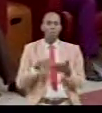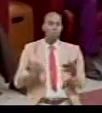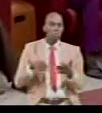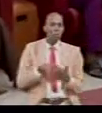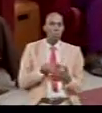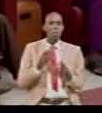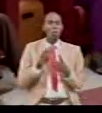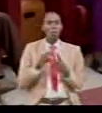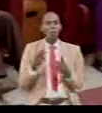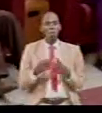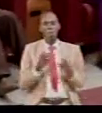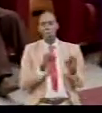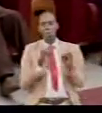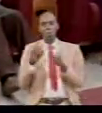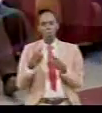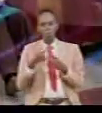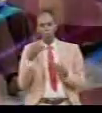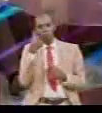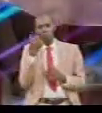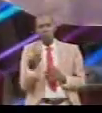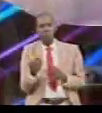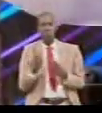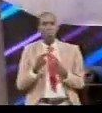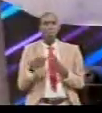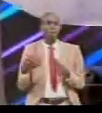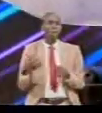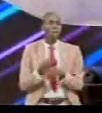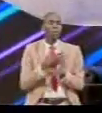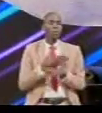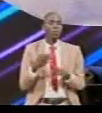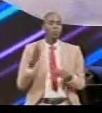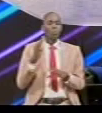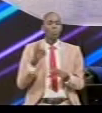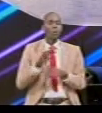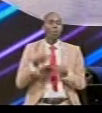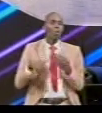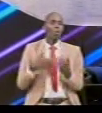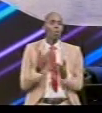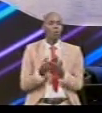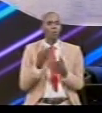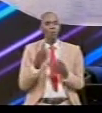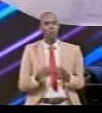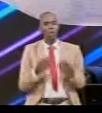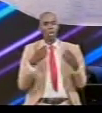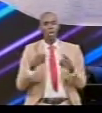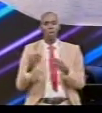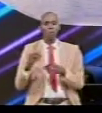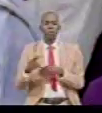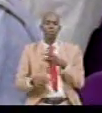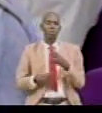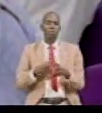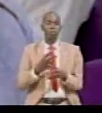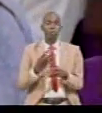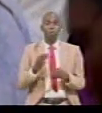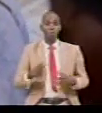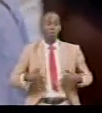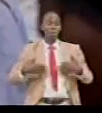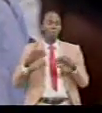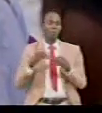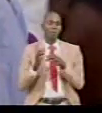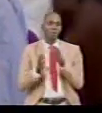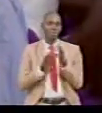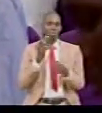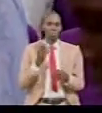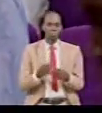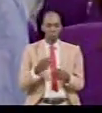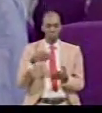to shame or taken away by all the conditions of life in Jesus' name. Let's